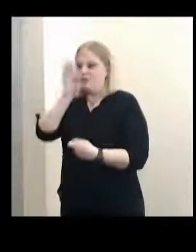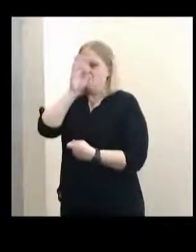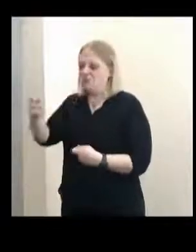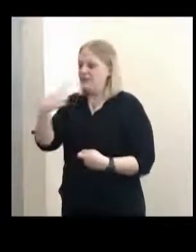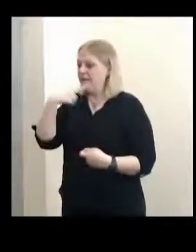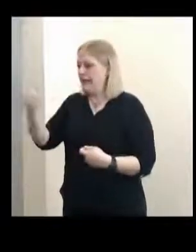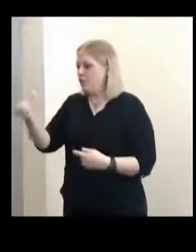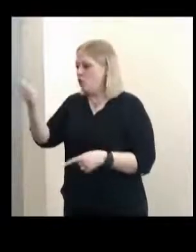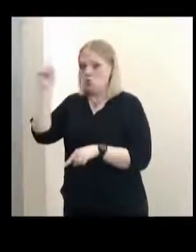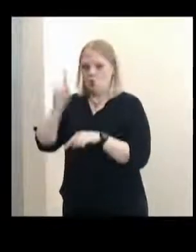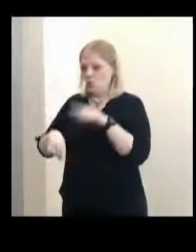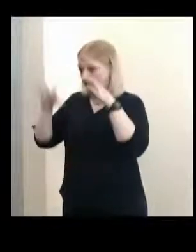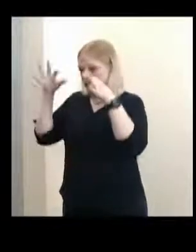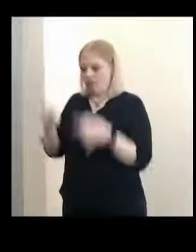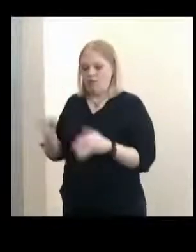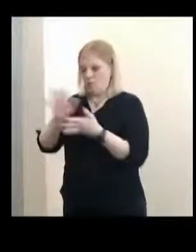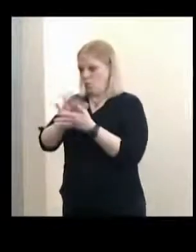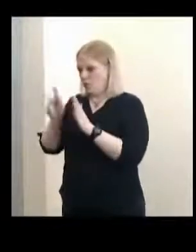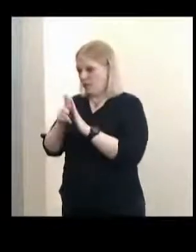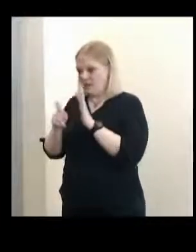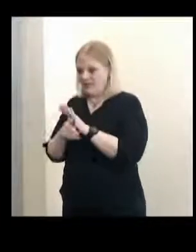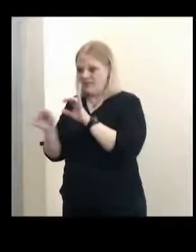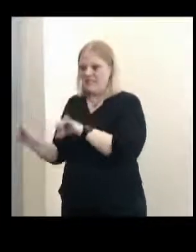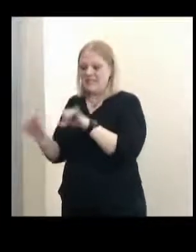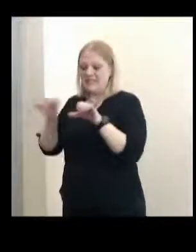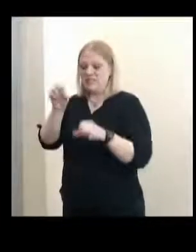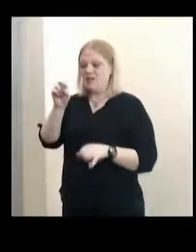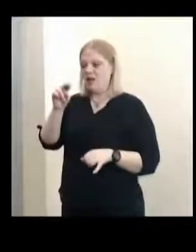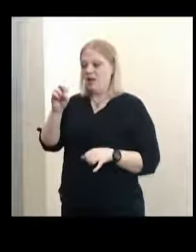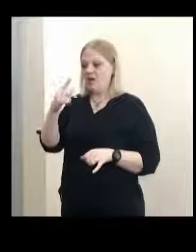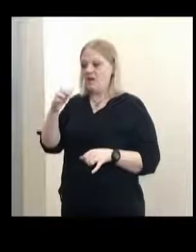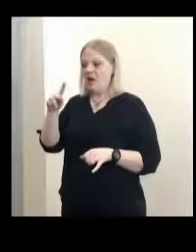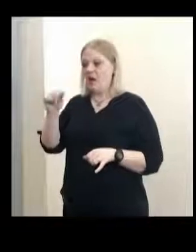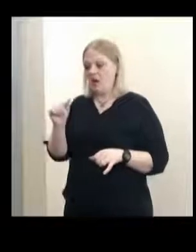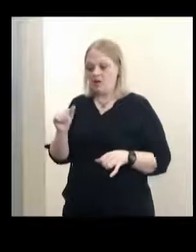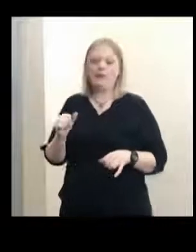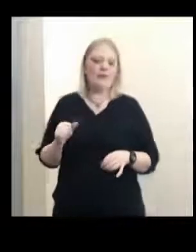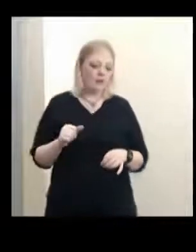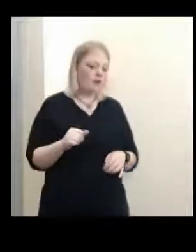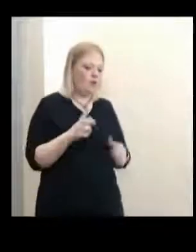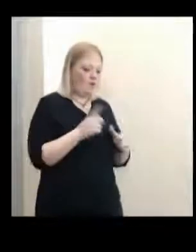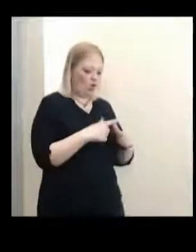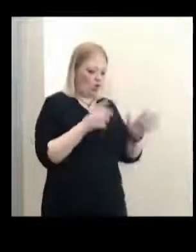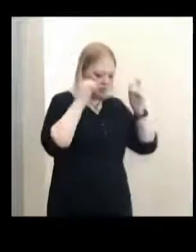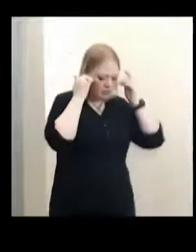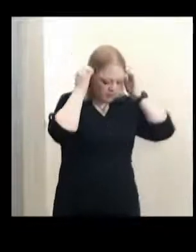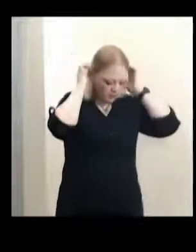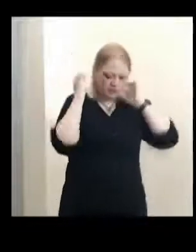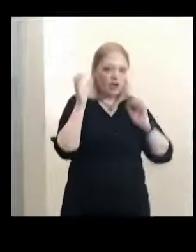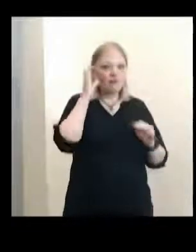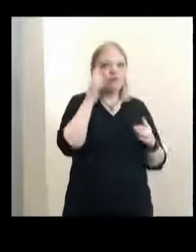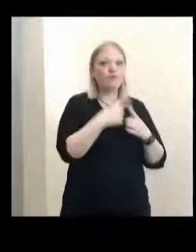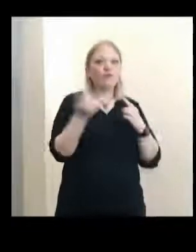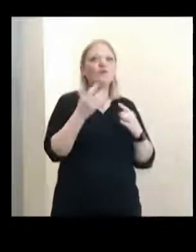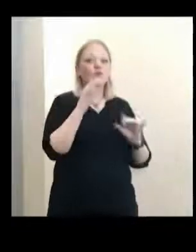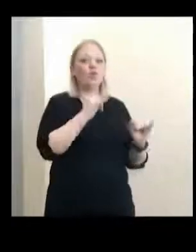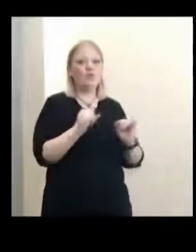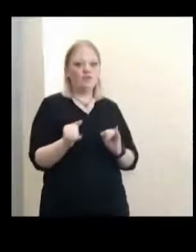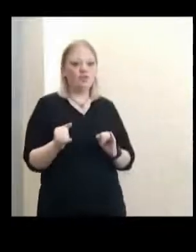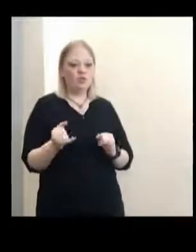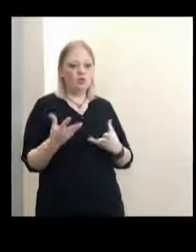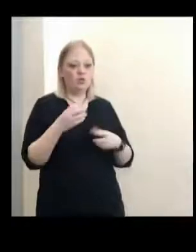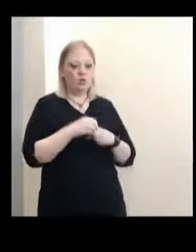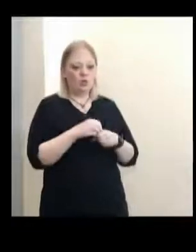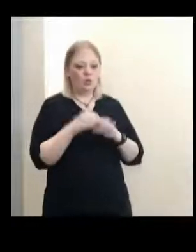dictate school policy similar to what we're seeing in Onondaga County? We've had some, well, first off, I've heard from a couple of individuals, including associated